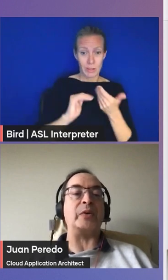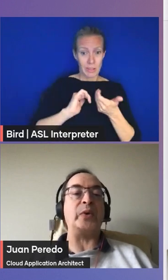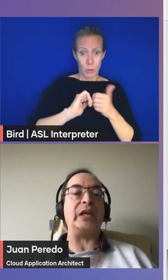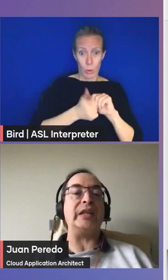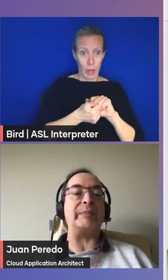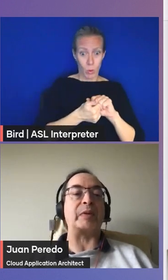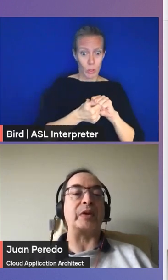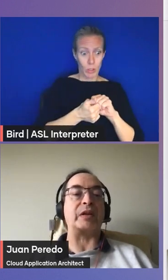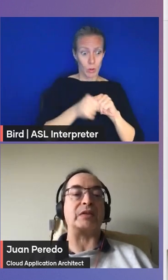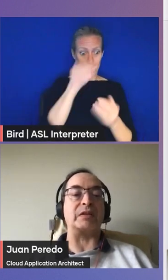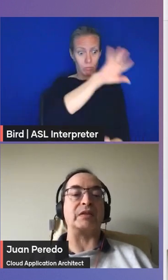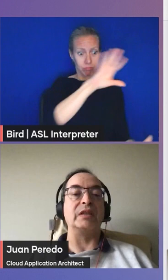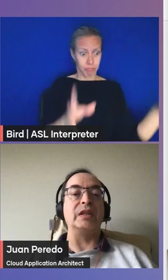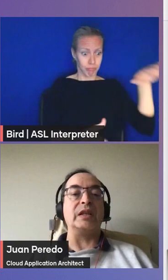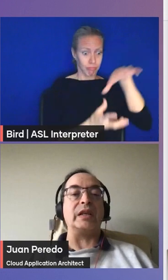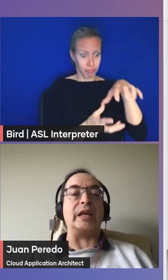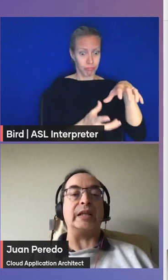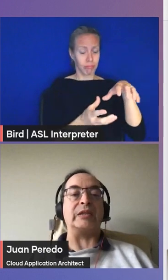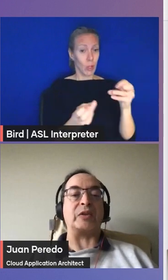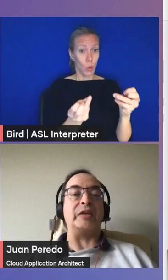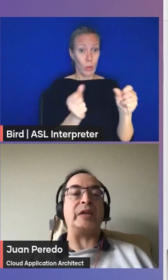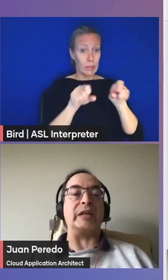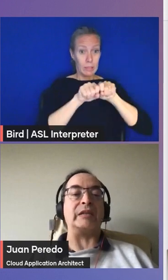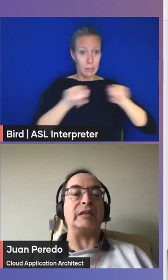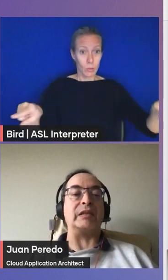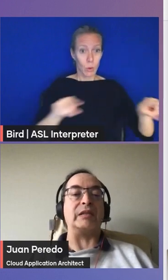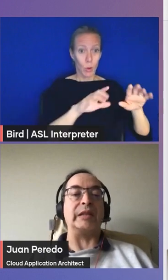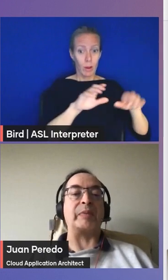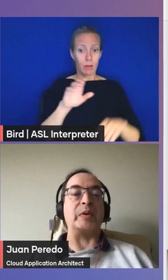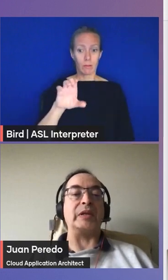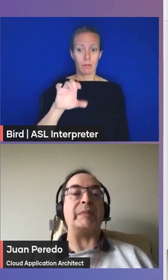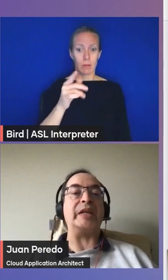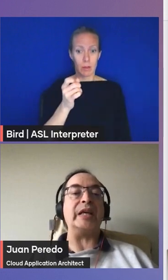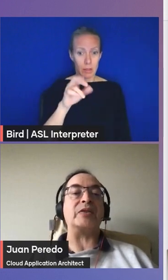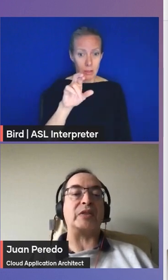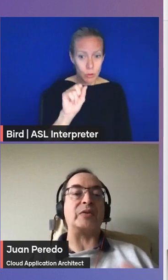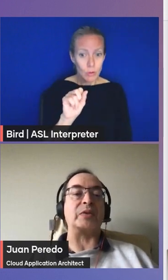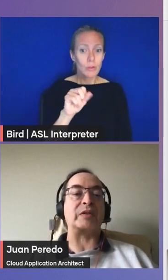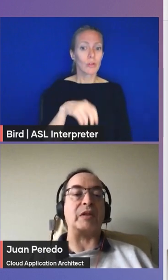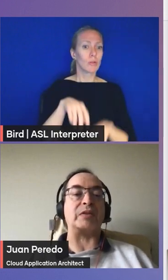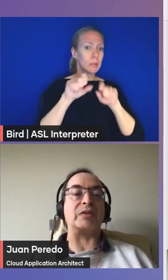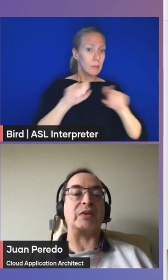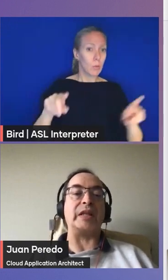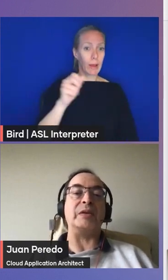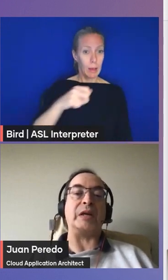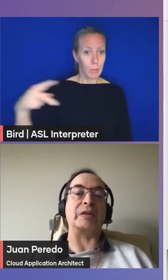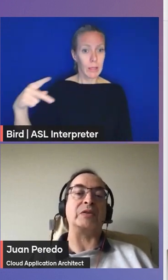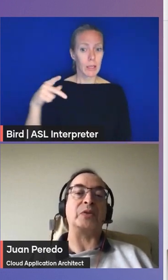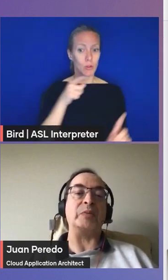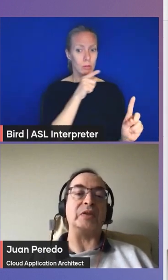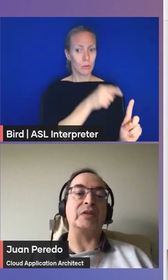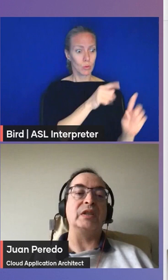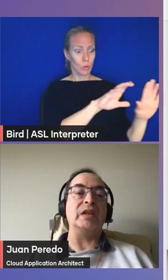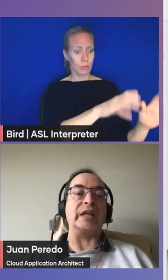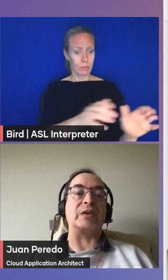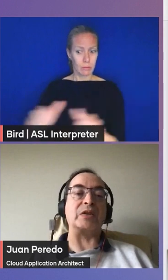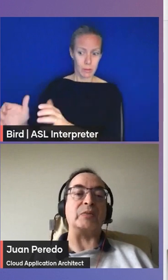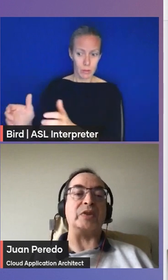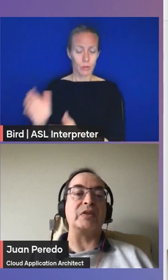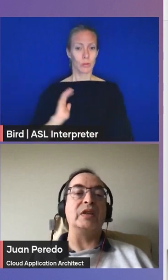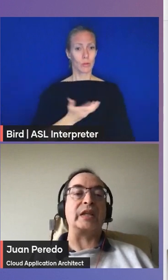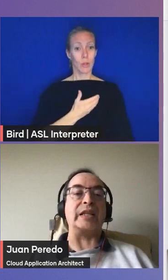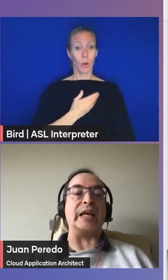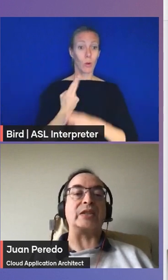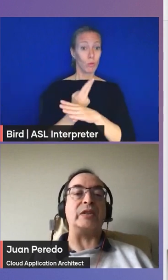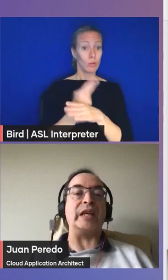can quickly deploy clusters and so that you can deploy applications into those clusters so that our consumers and